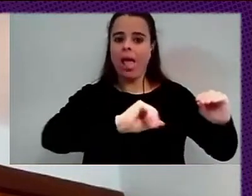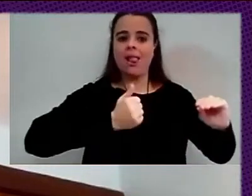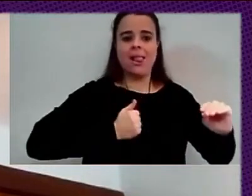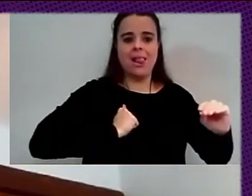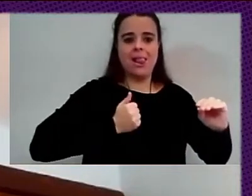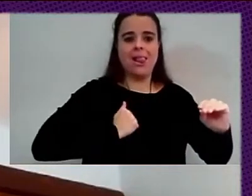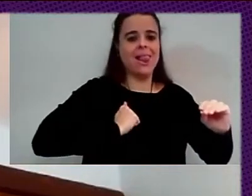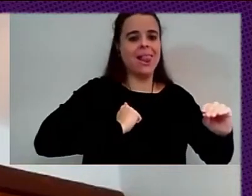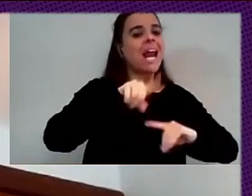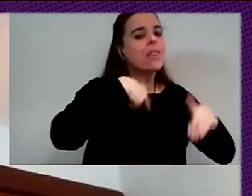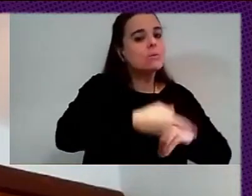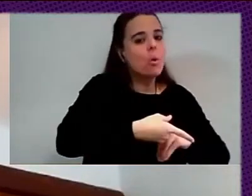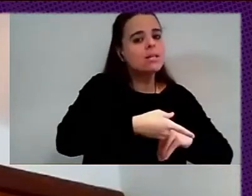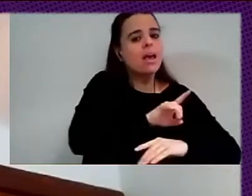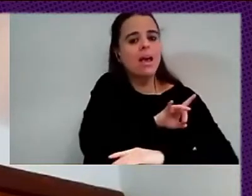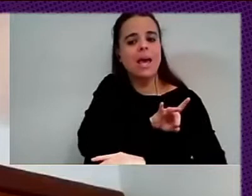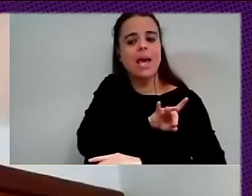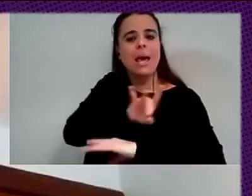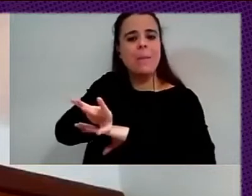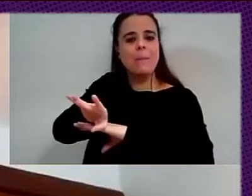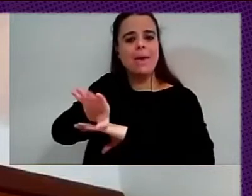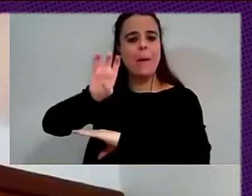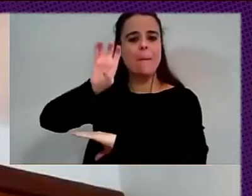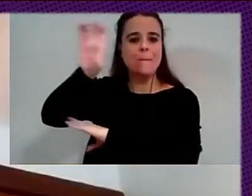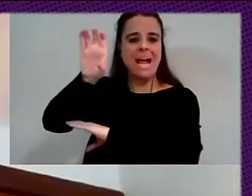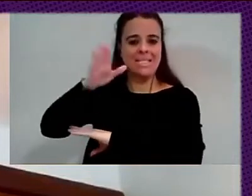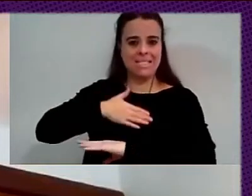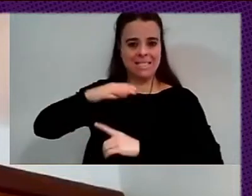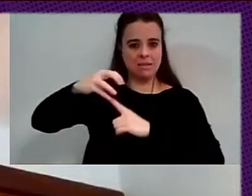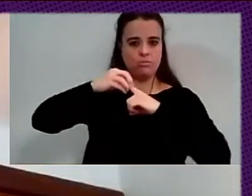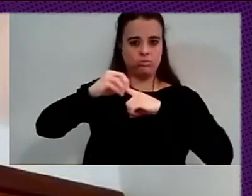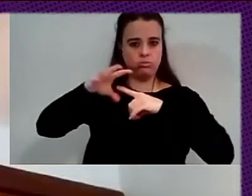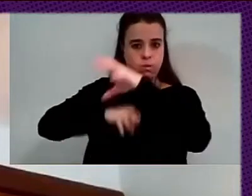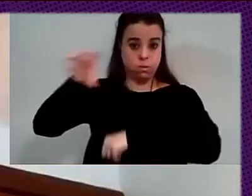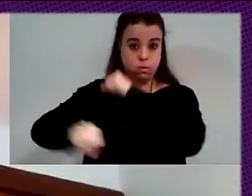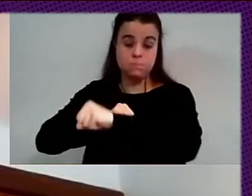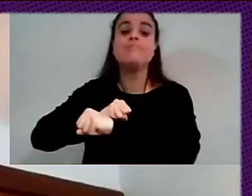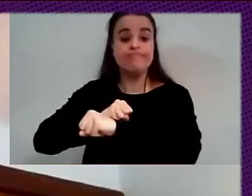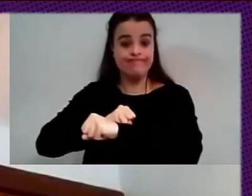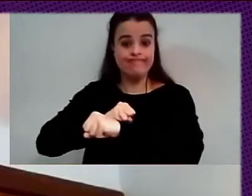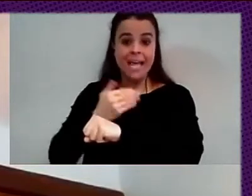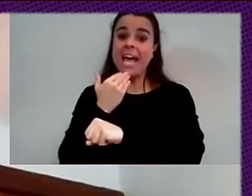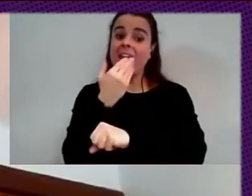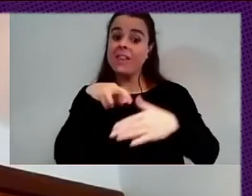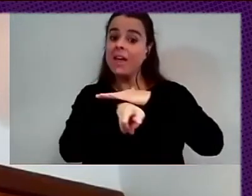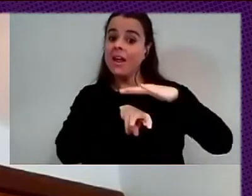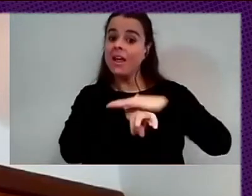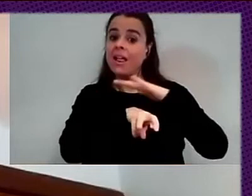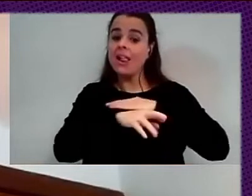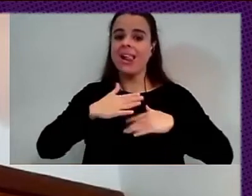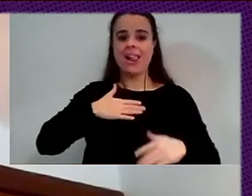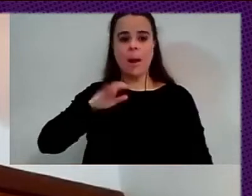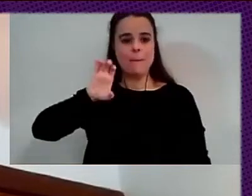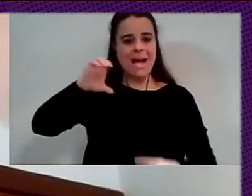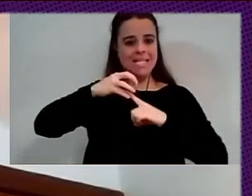cases, they will ship them back out to the global south areas and undermine any prospects they have